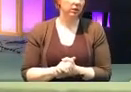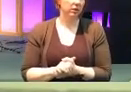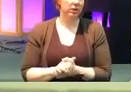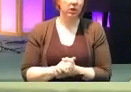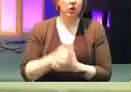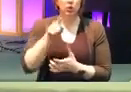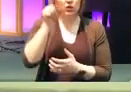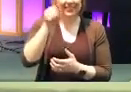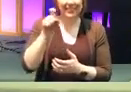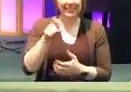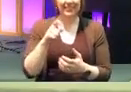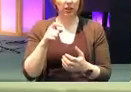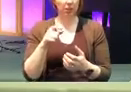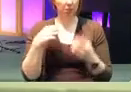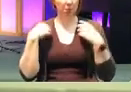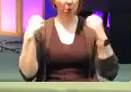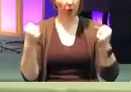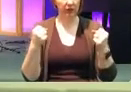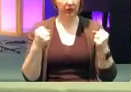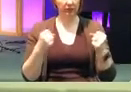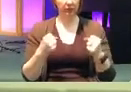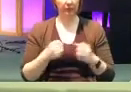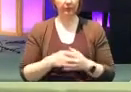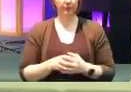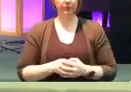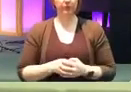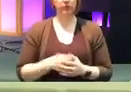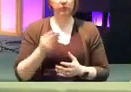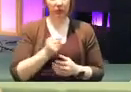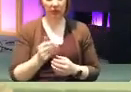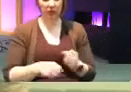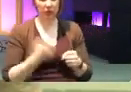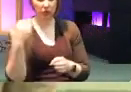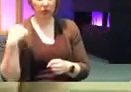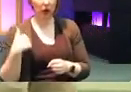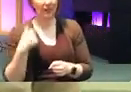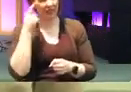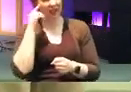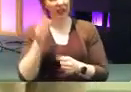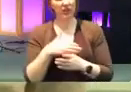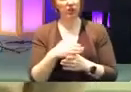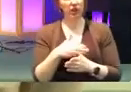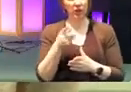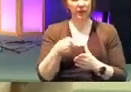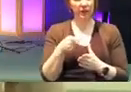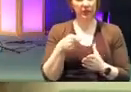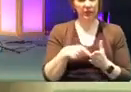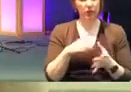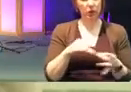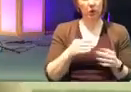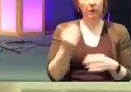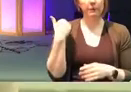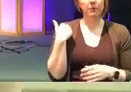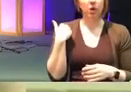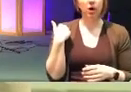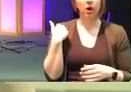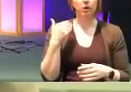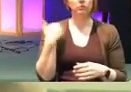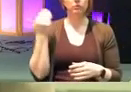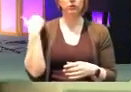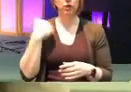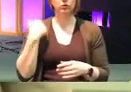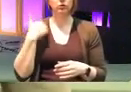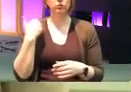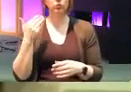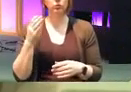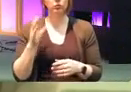You need boldness. Several years ago, and I believe I shared this before, when I was youth pastor, we did an event at First Assembly